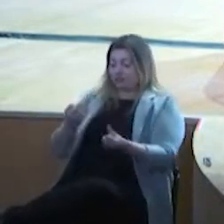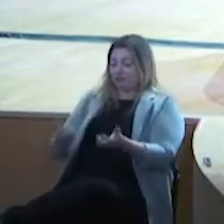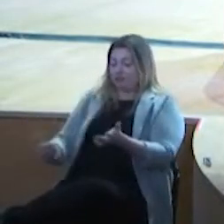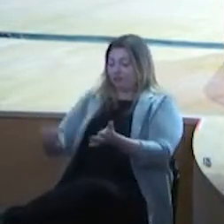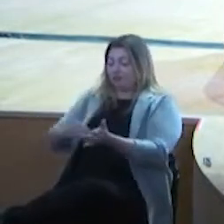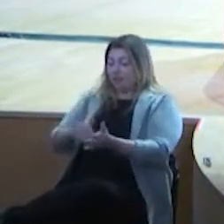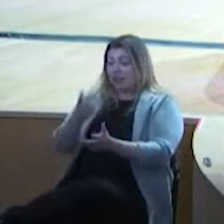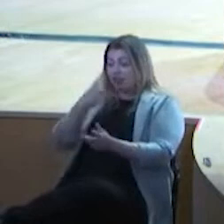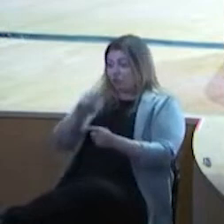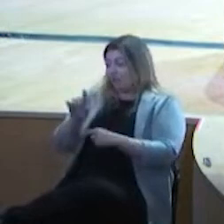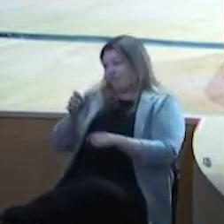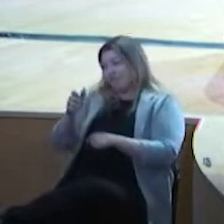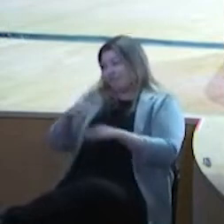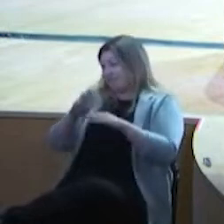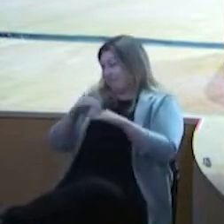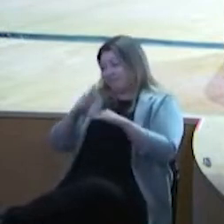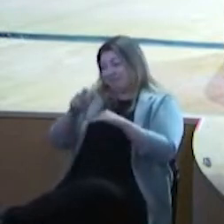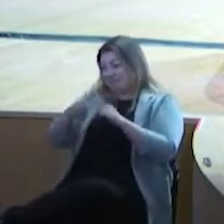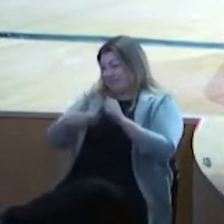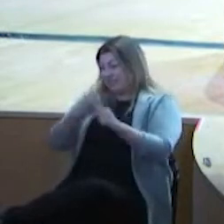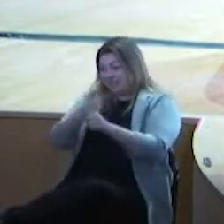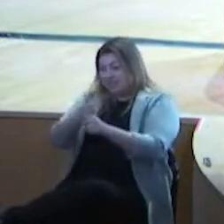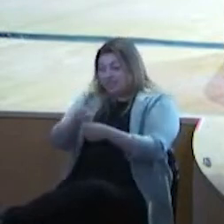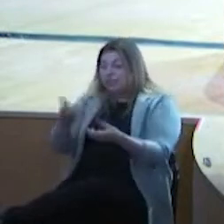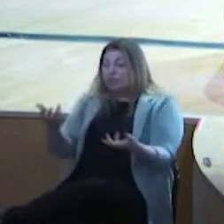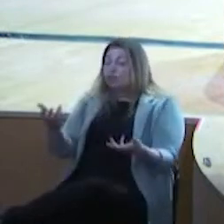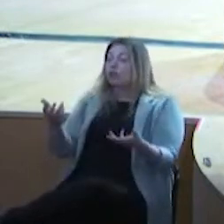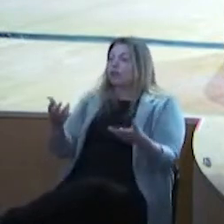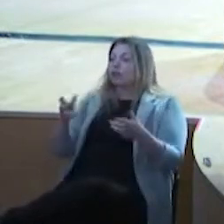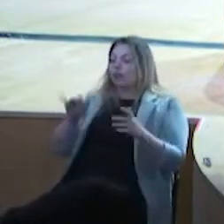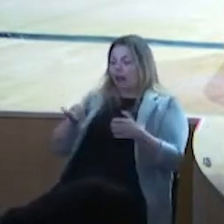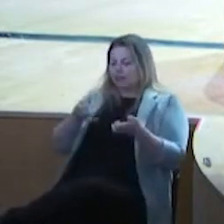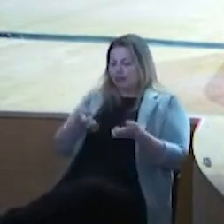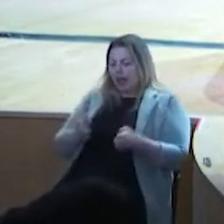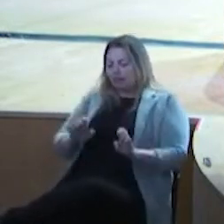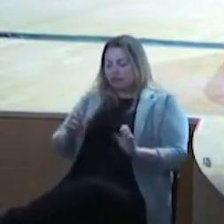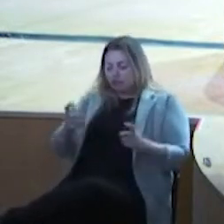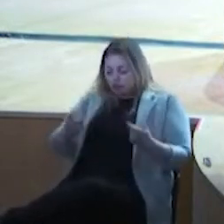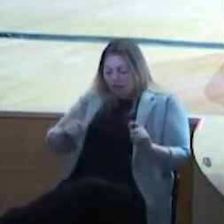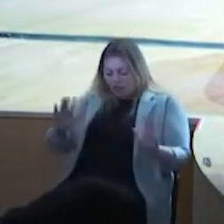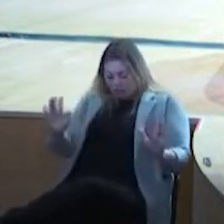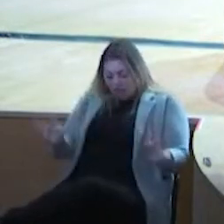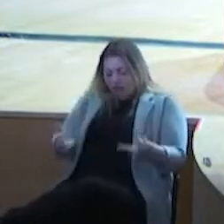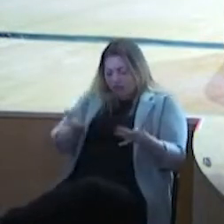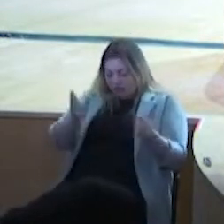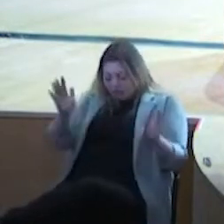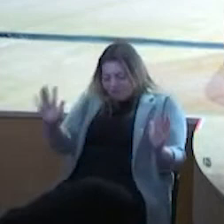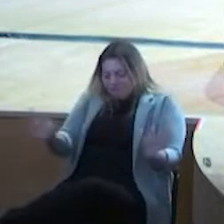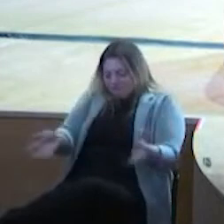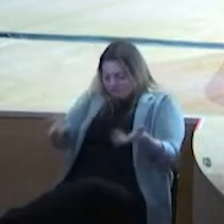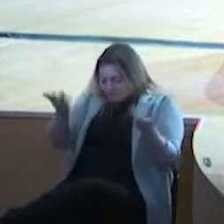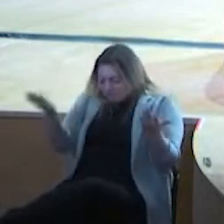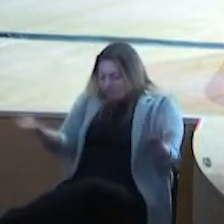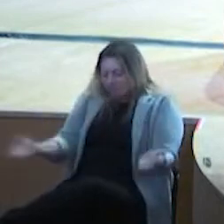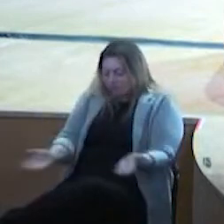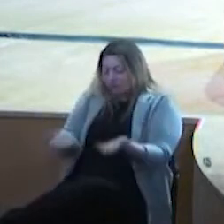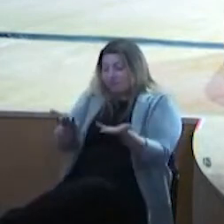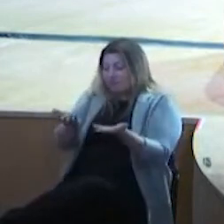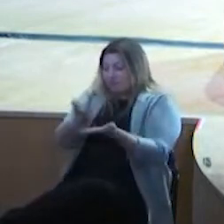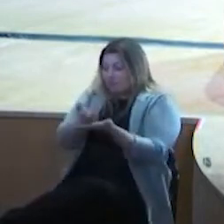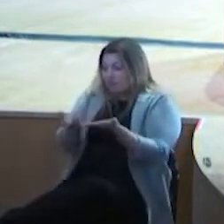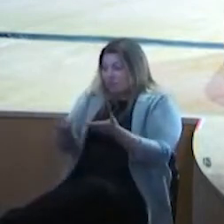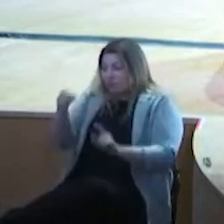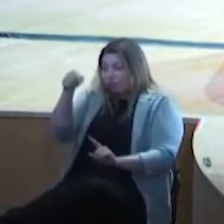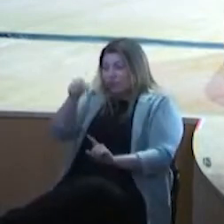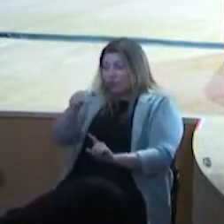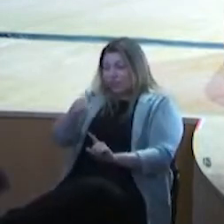more, the effort of trying to bring back a resource